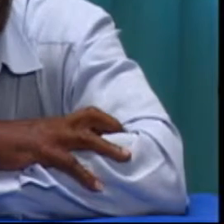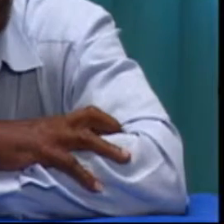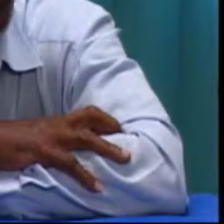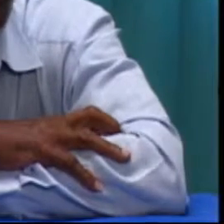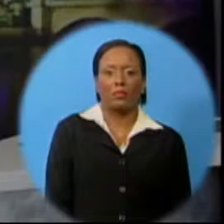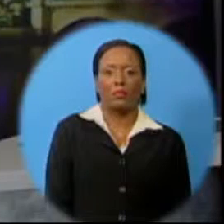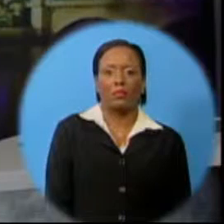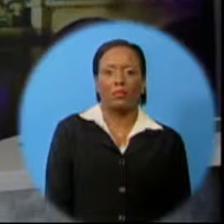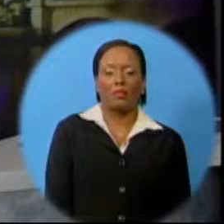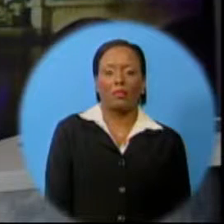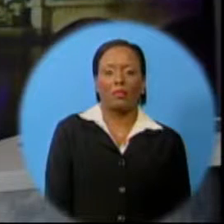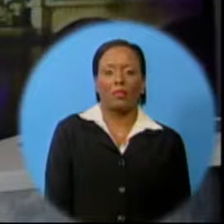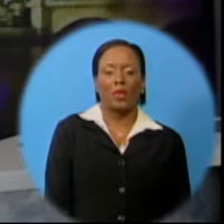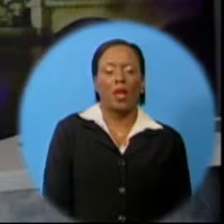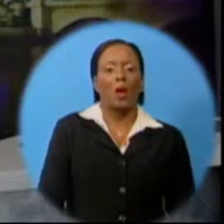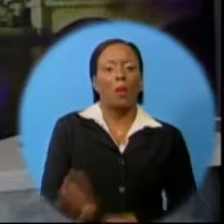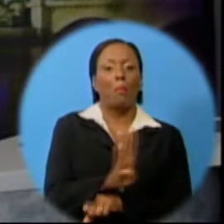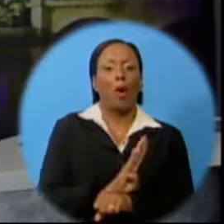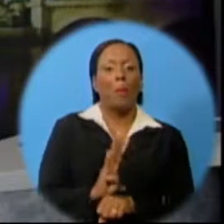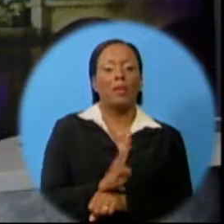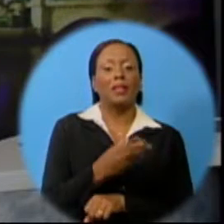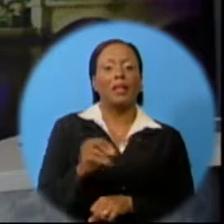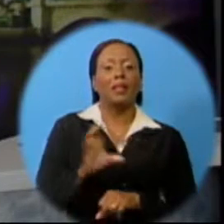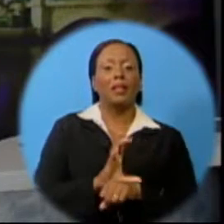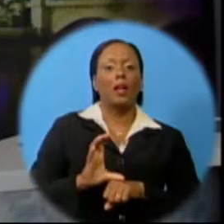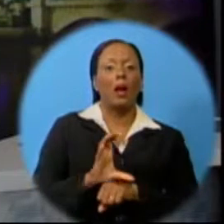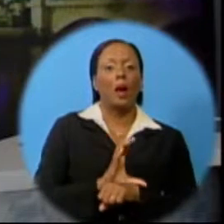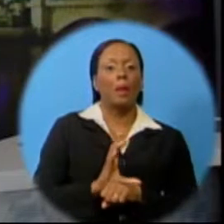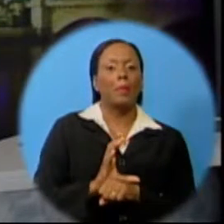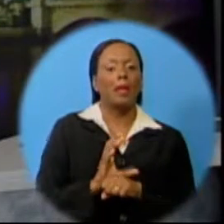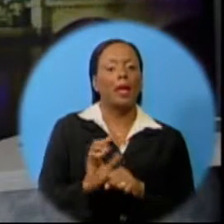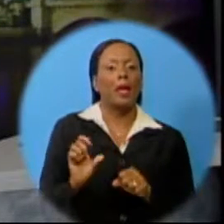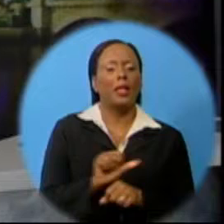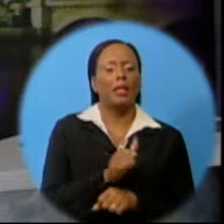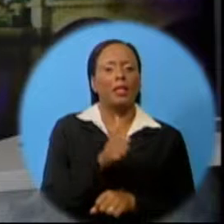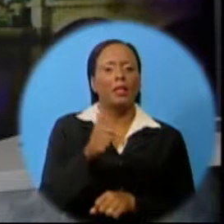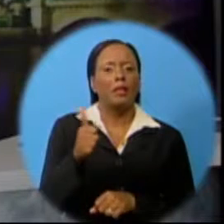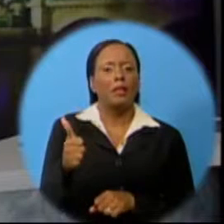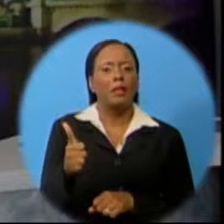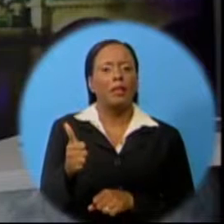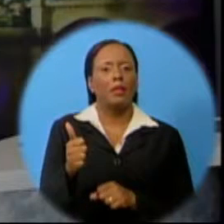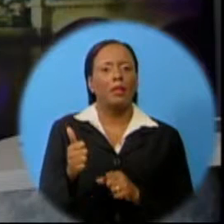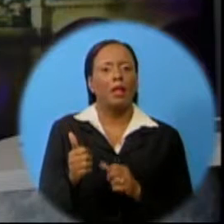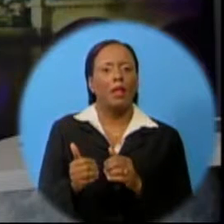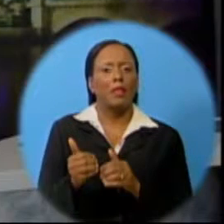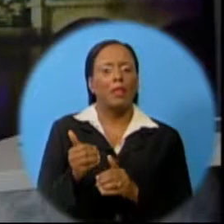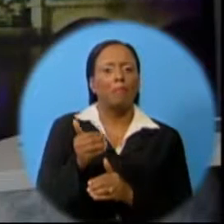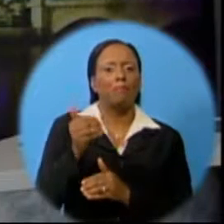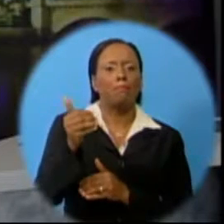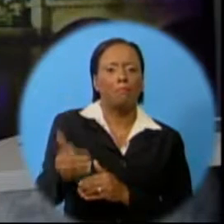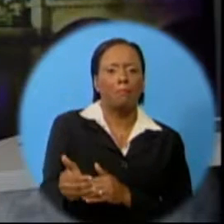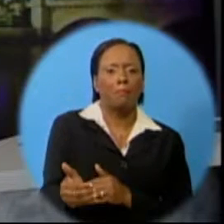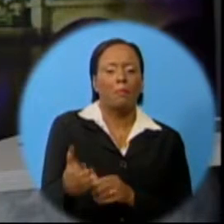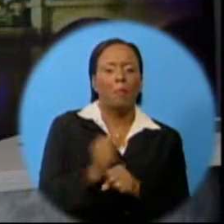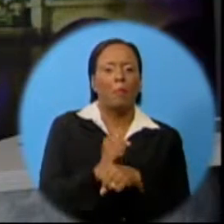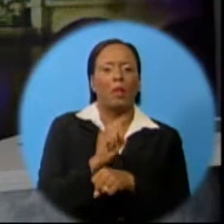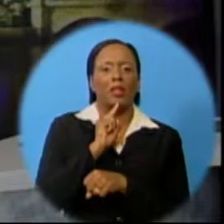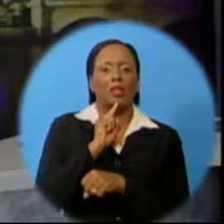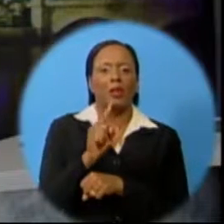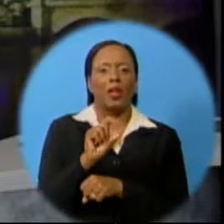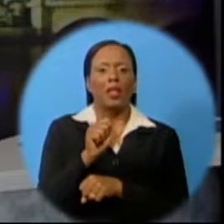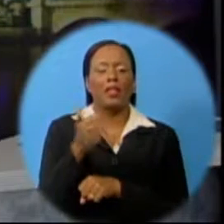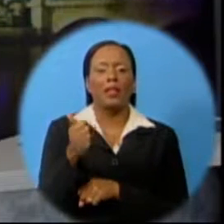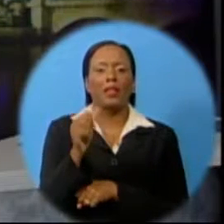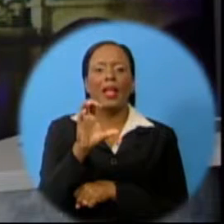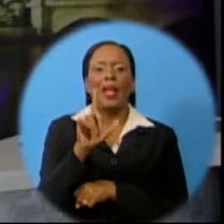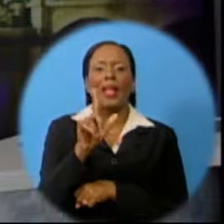matter. Barbados and the region taking another big step to safeguard against another Clico-style collapse and are